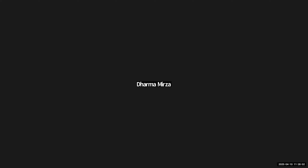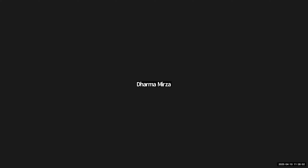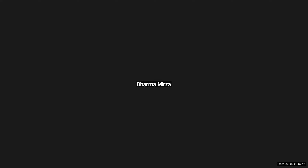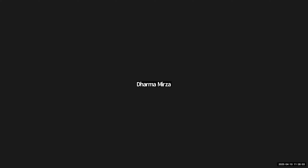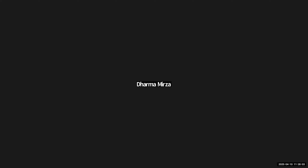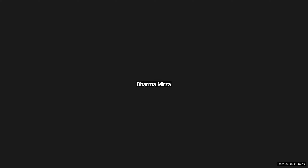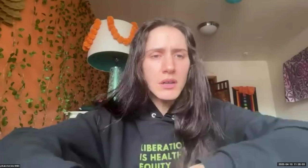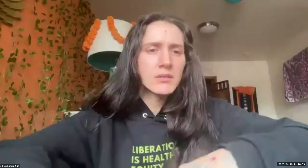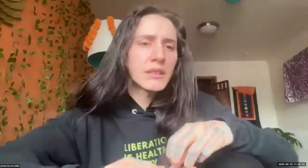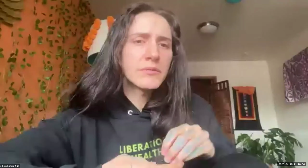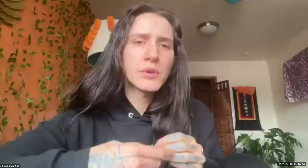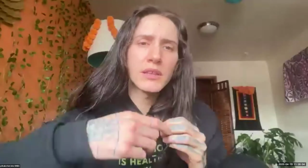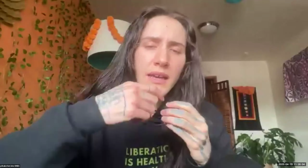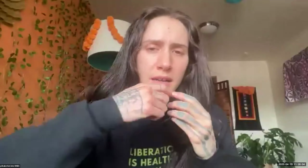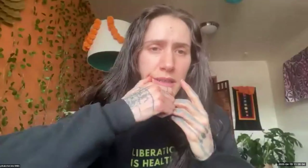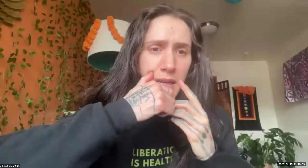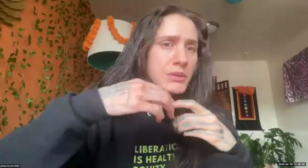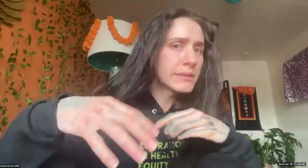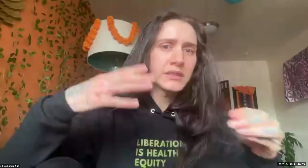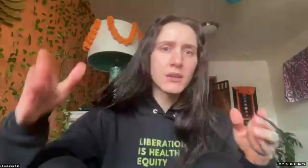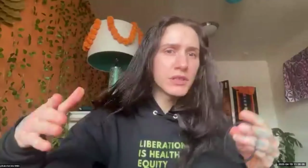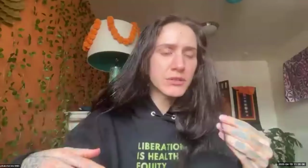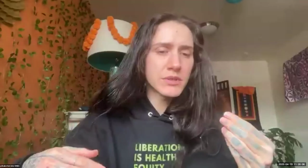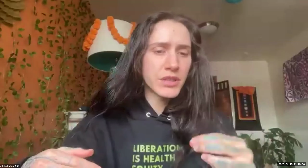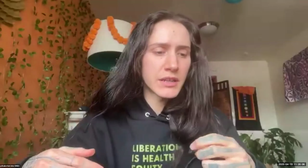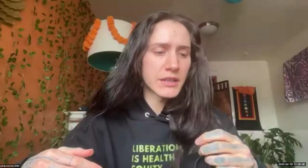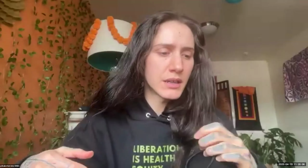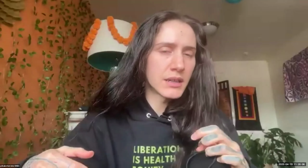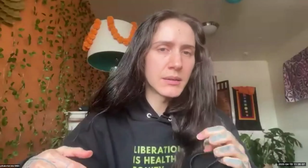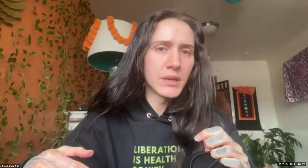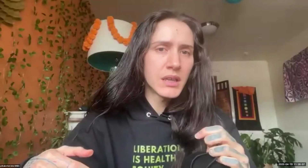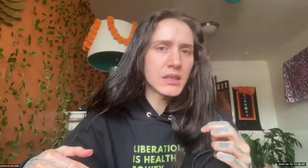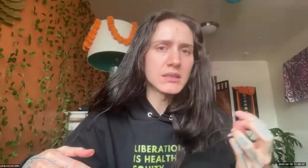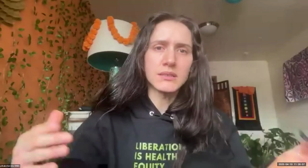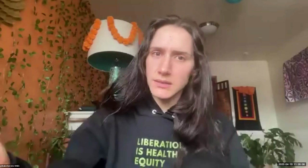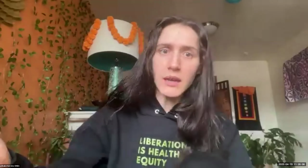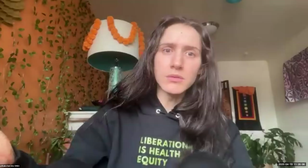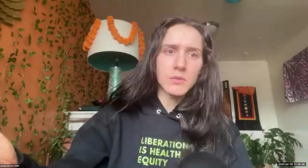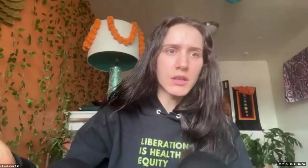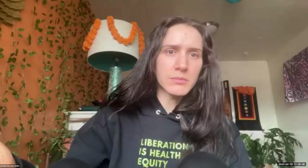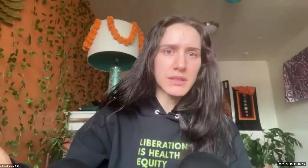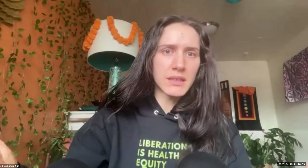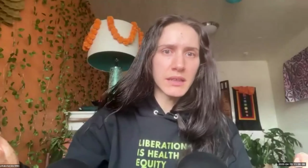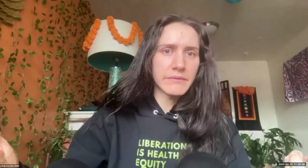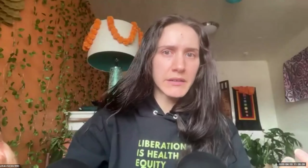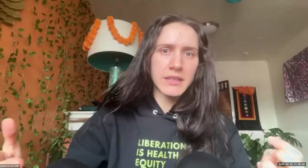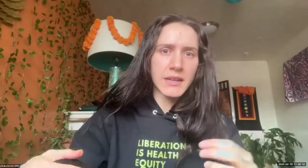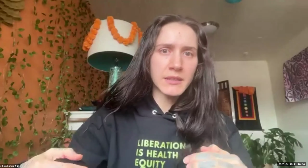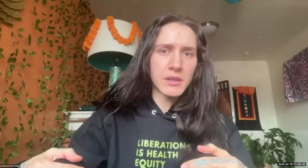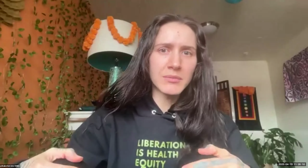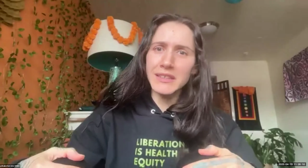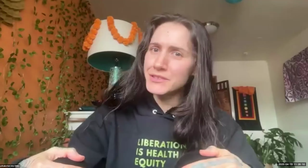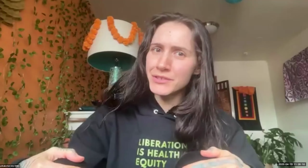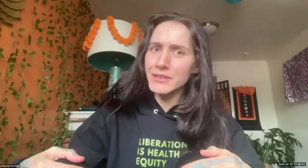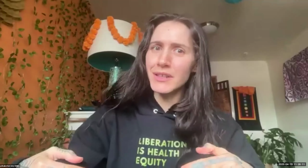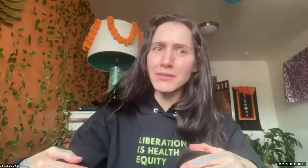out. Yeah, mahalo. Thank you for pointing that out. Yeah, with everything Onisha was sharing, it sounds 100% like very